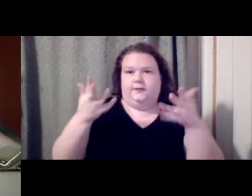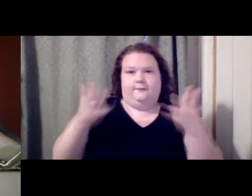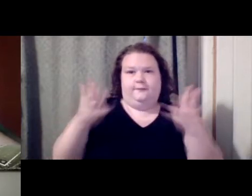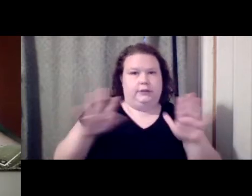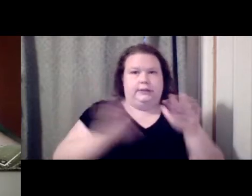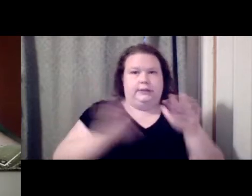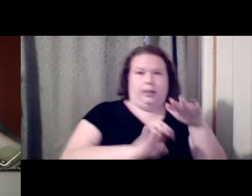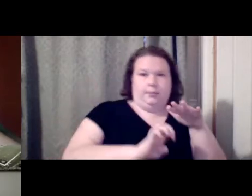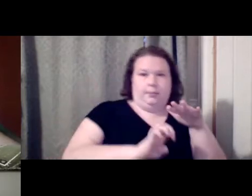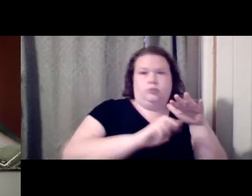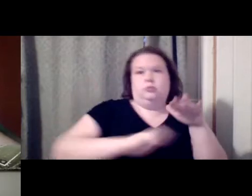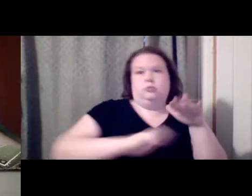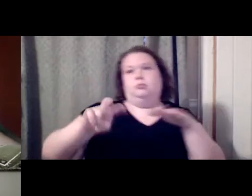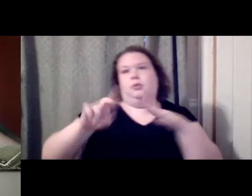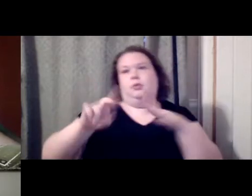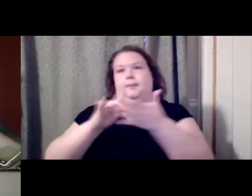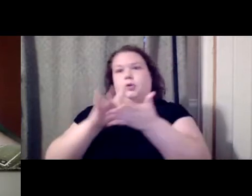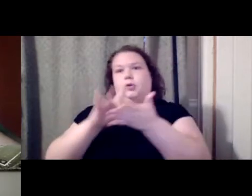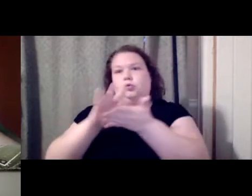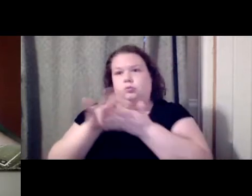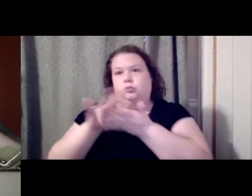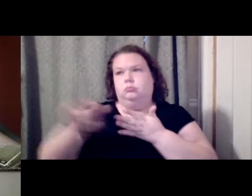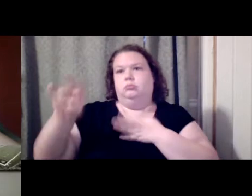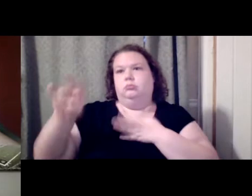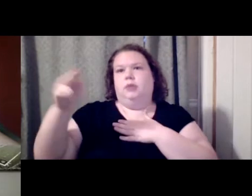school. I think a lot of